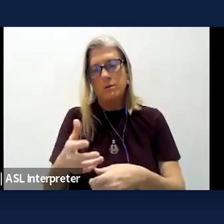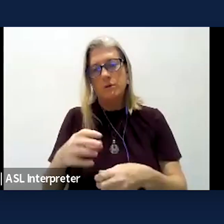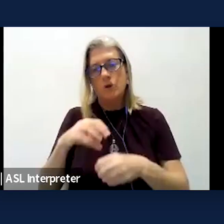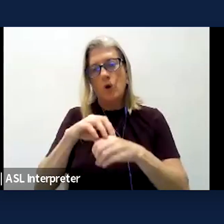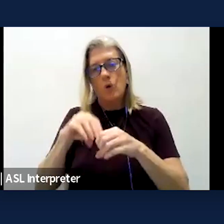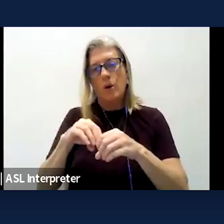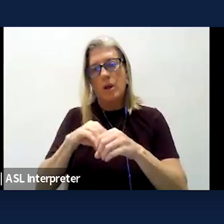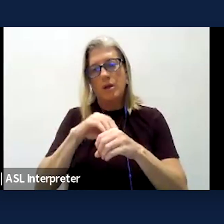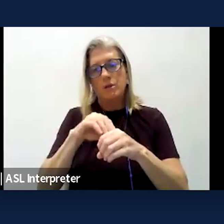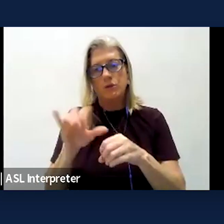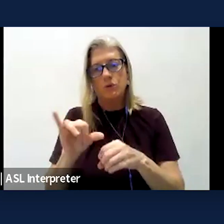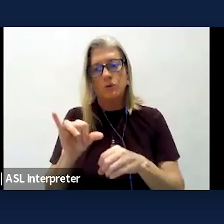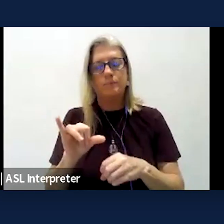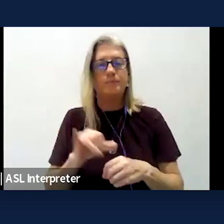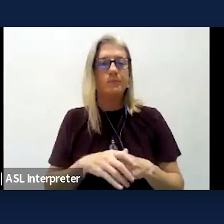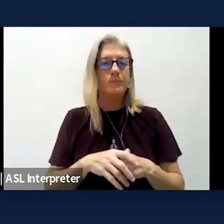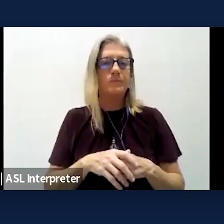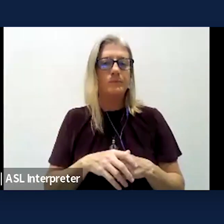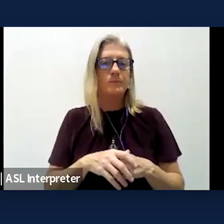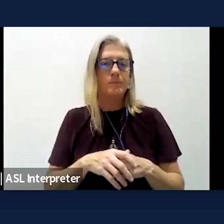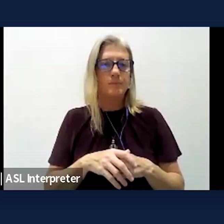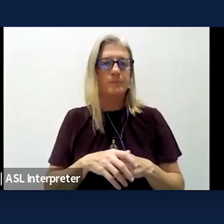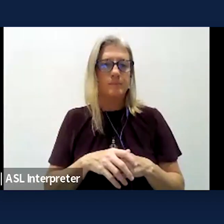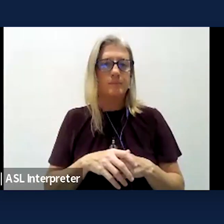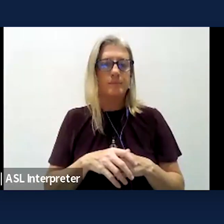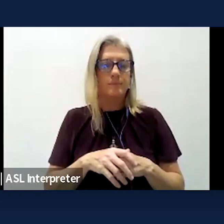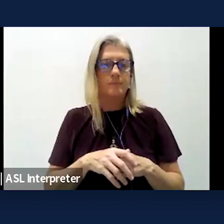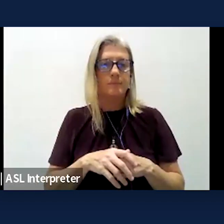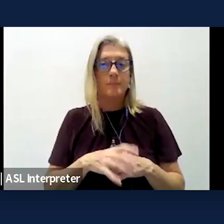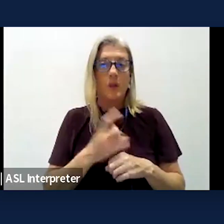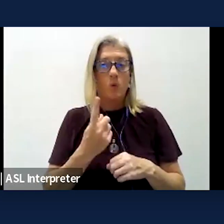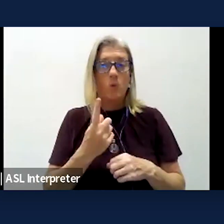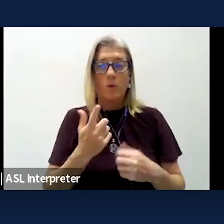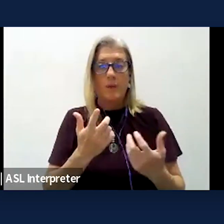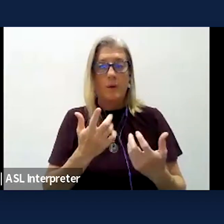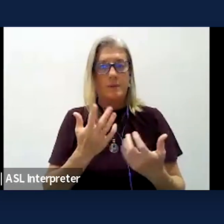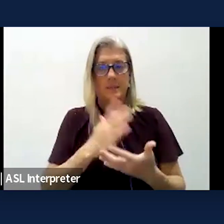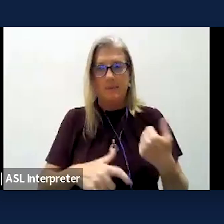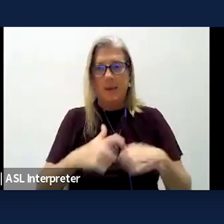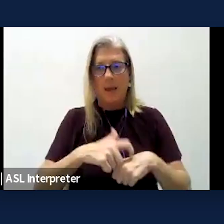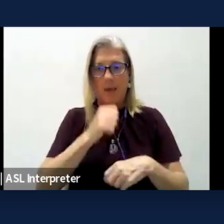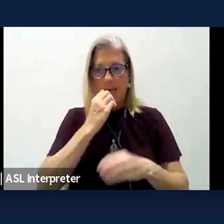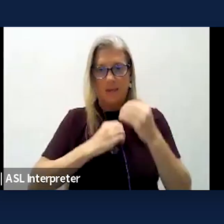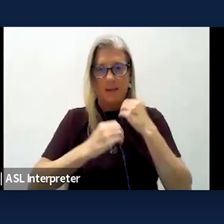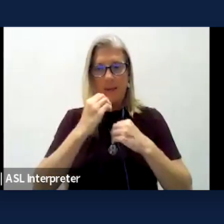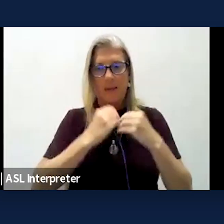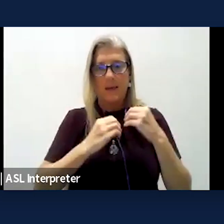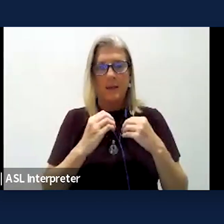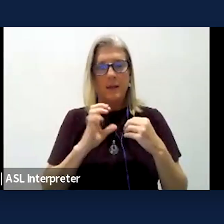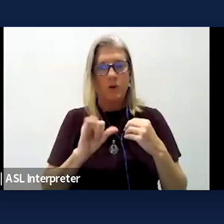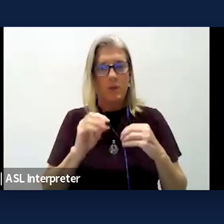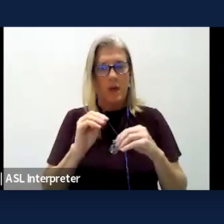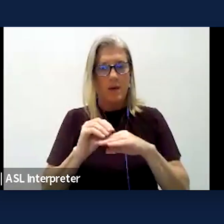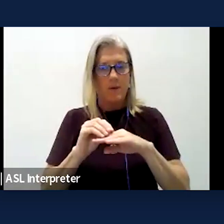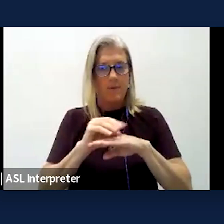hernias. Well, I actually went through a period And- where I didn't eat. Could that really affect getting